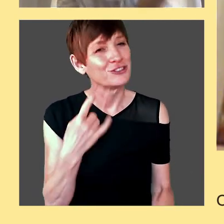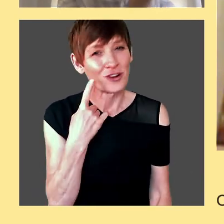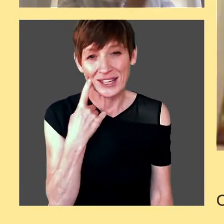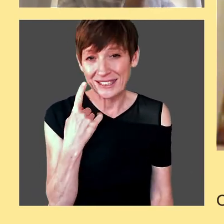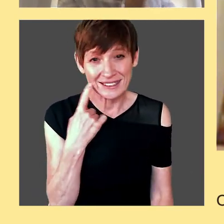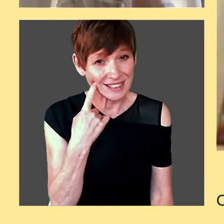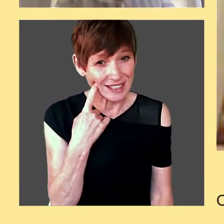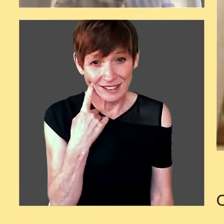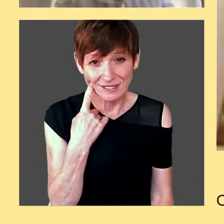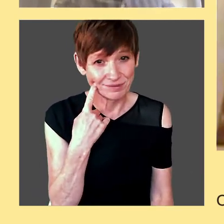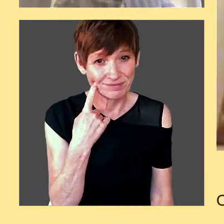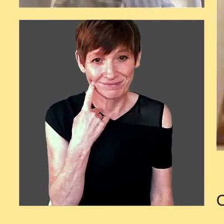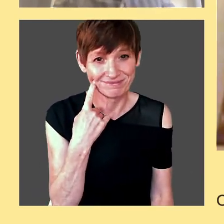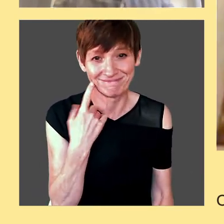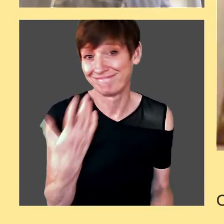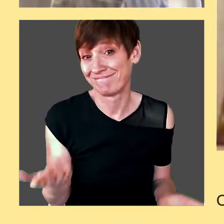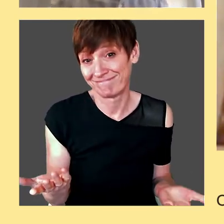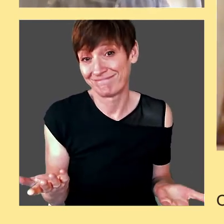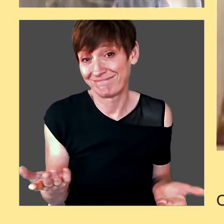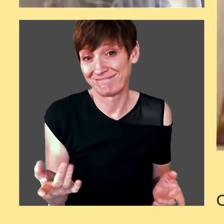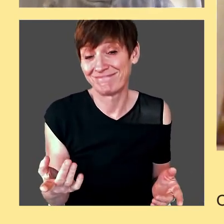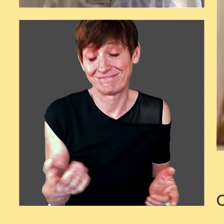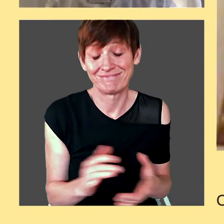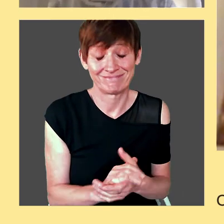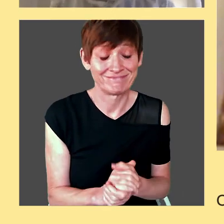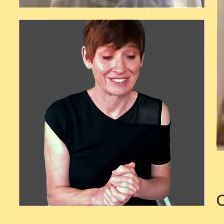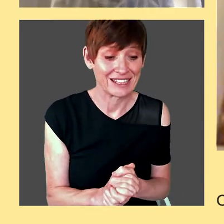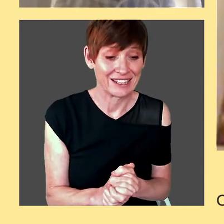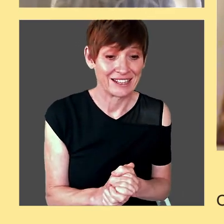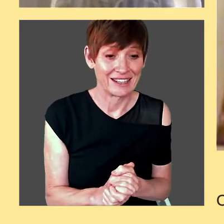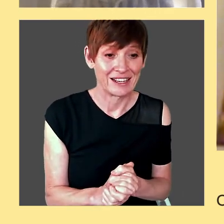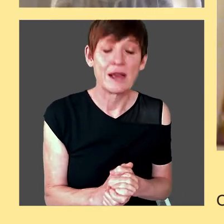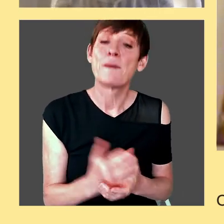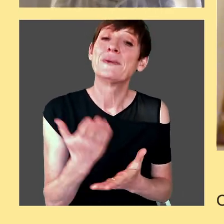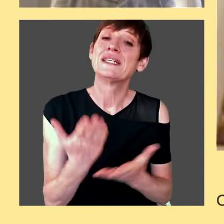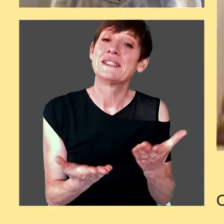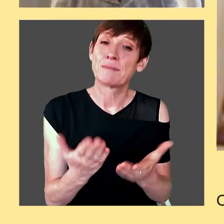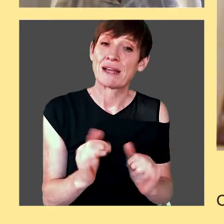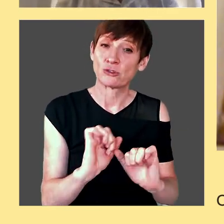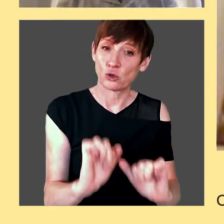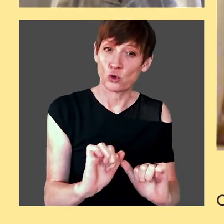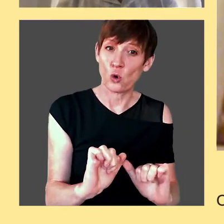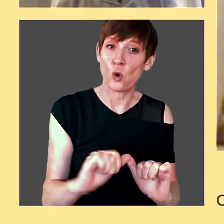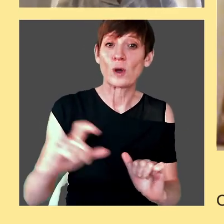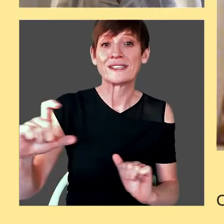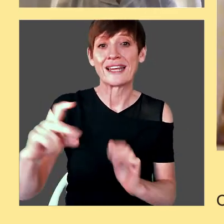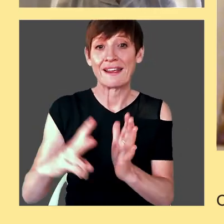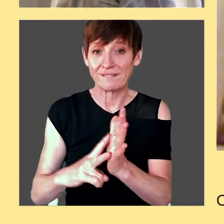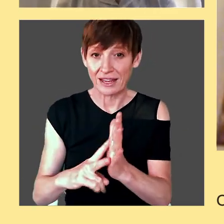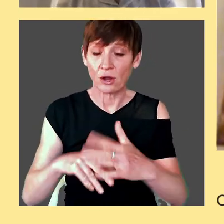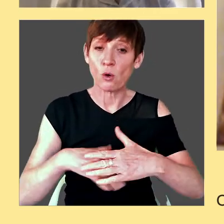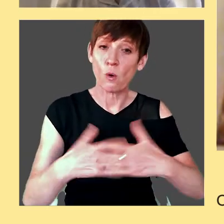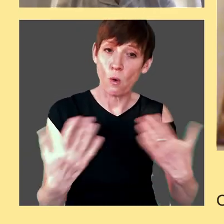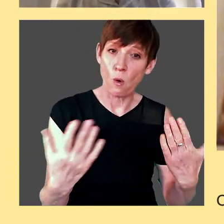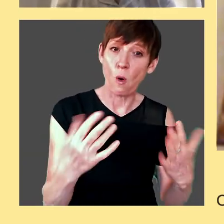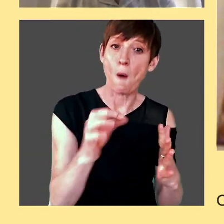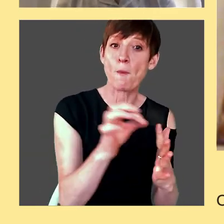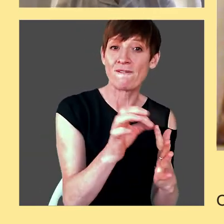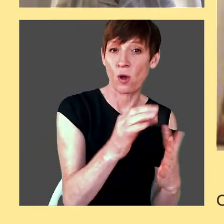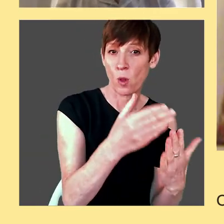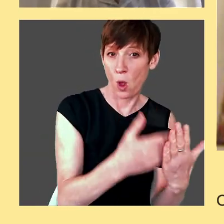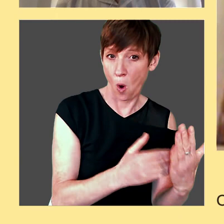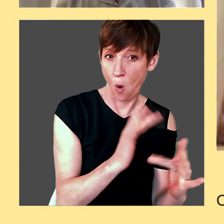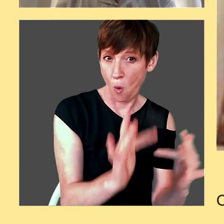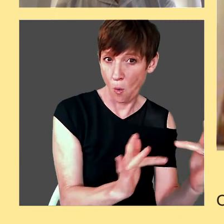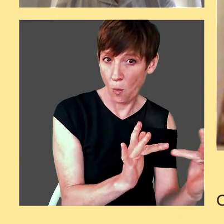to recognize, is it? But it depends on your portfolio and your CV also as well.